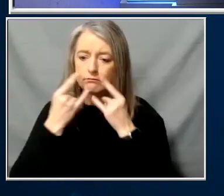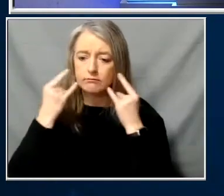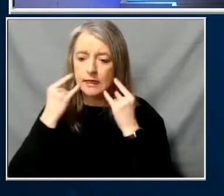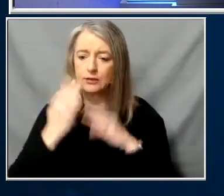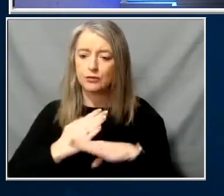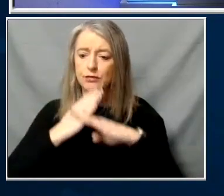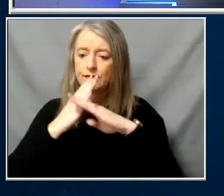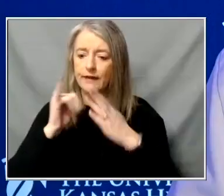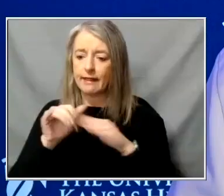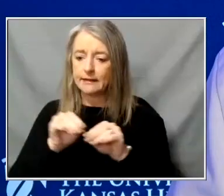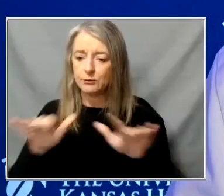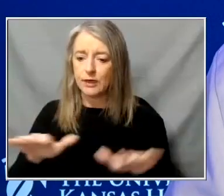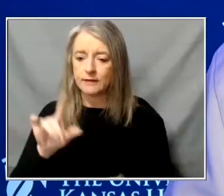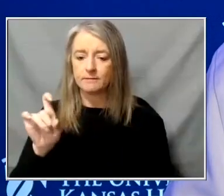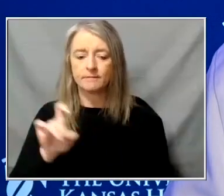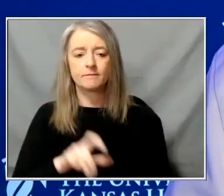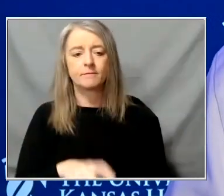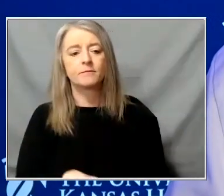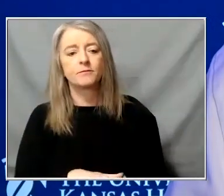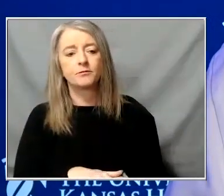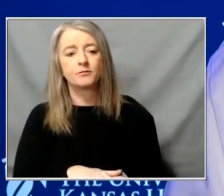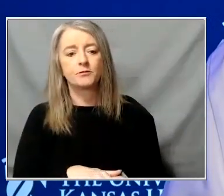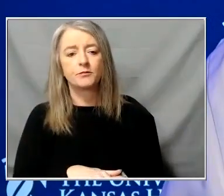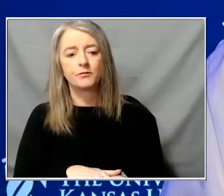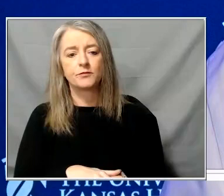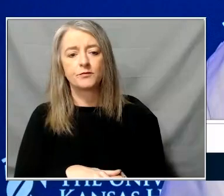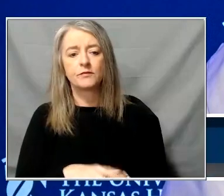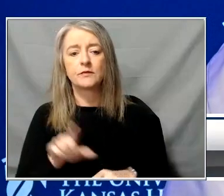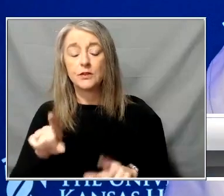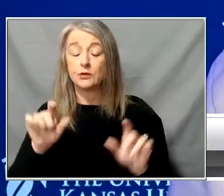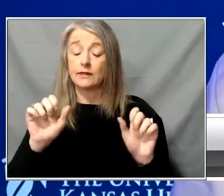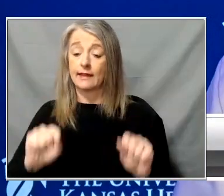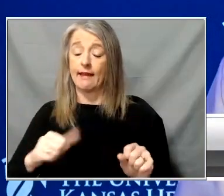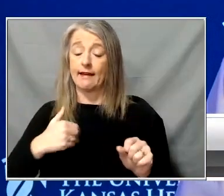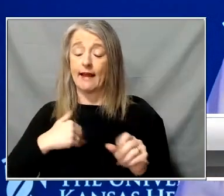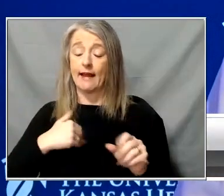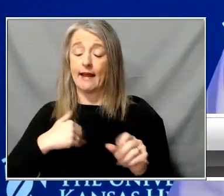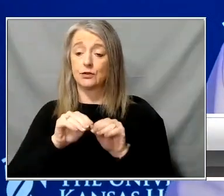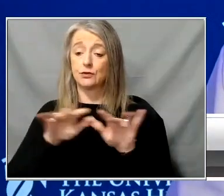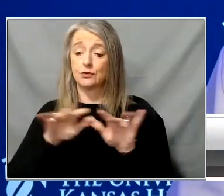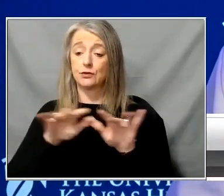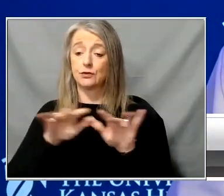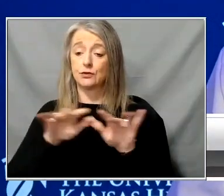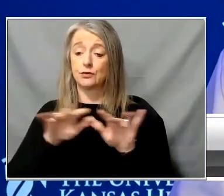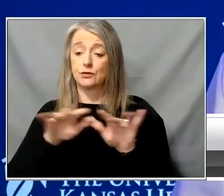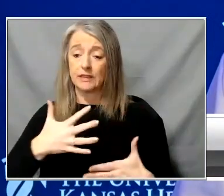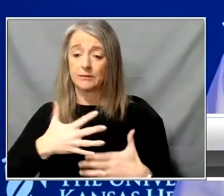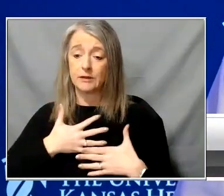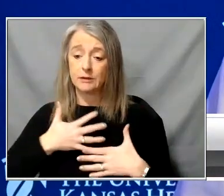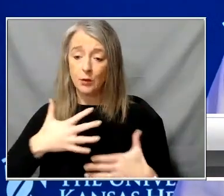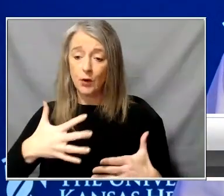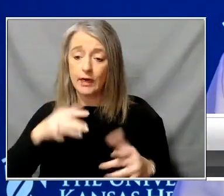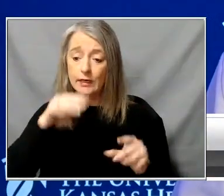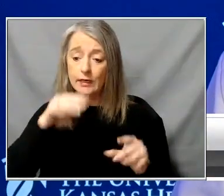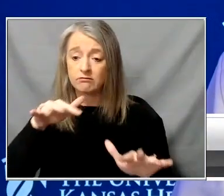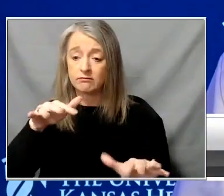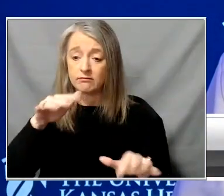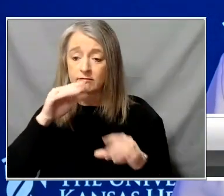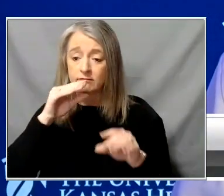back and eat anything that you'd like without fear of the same repercussions that would have happened before. Okay,